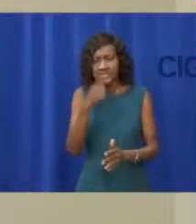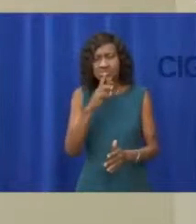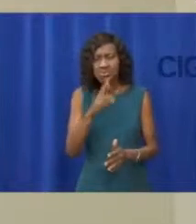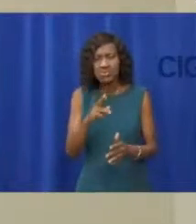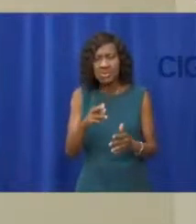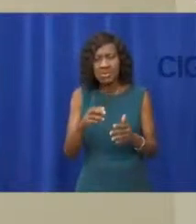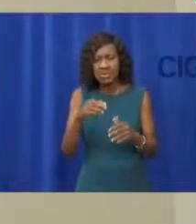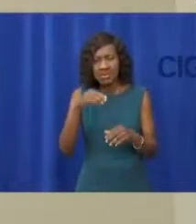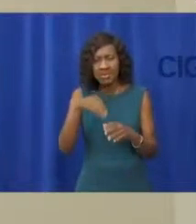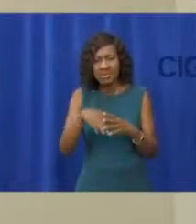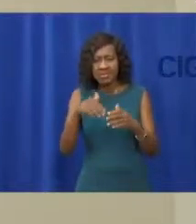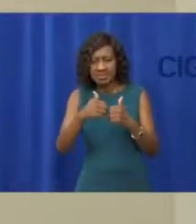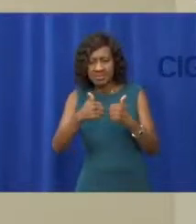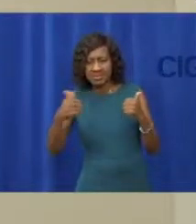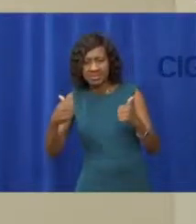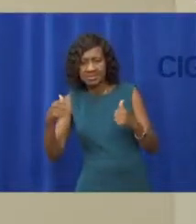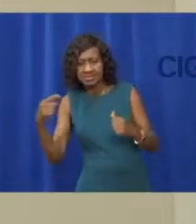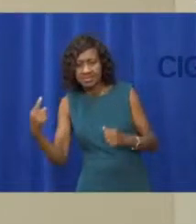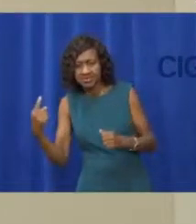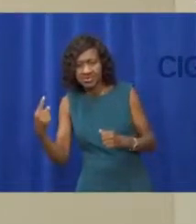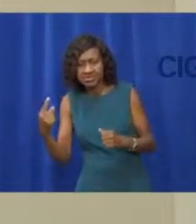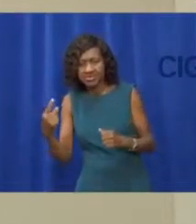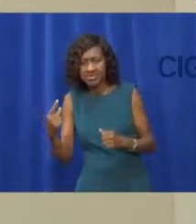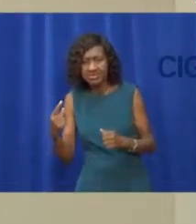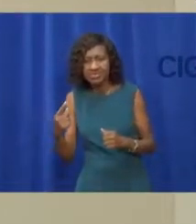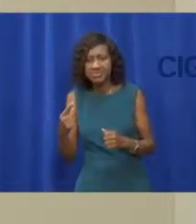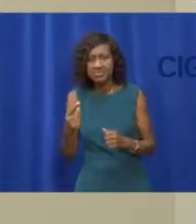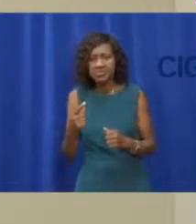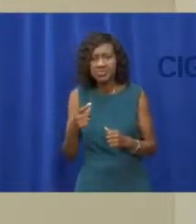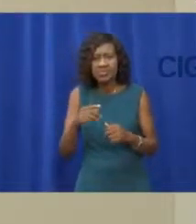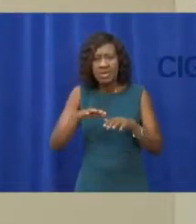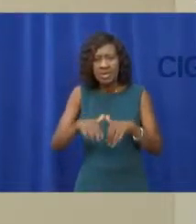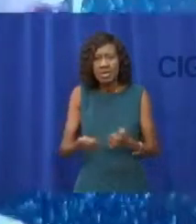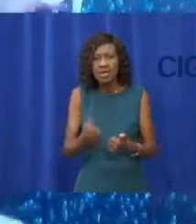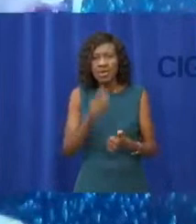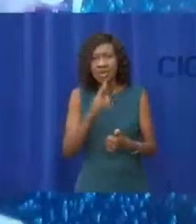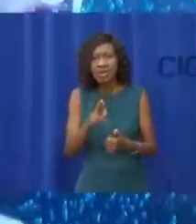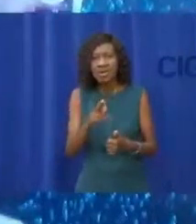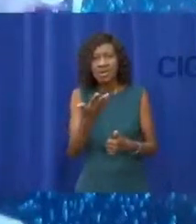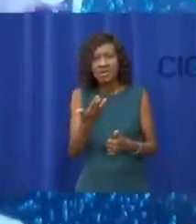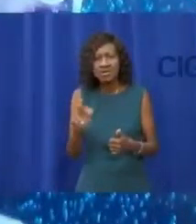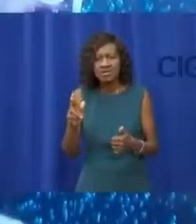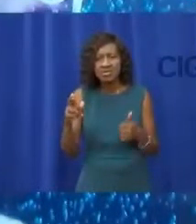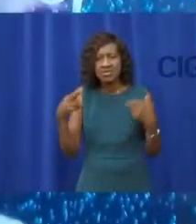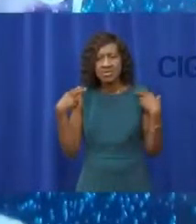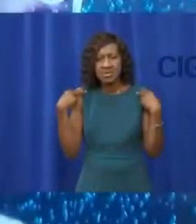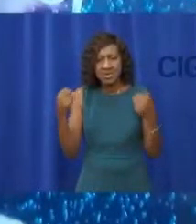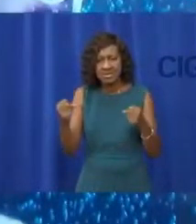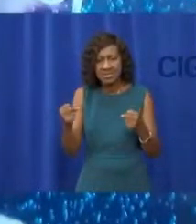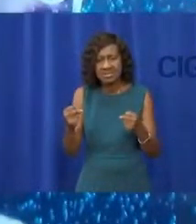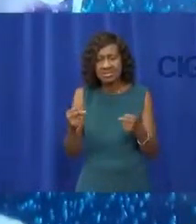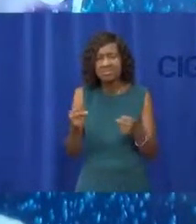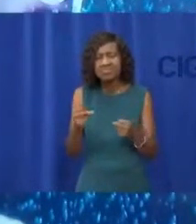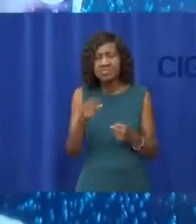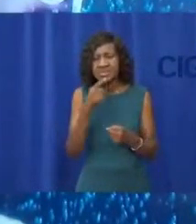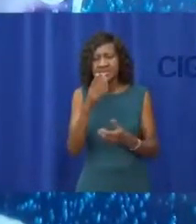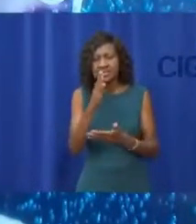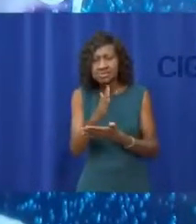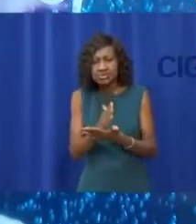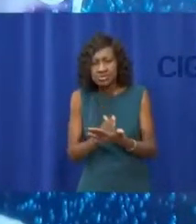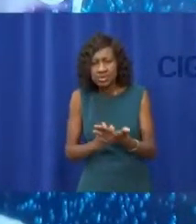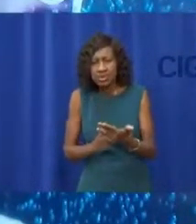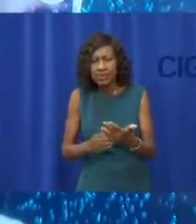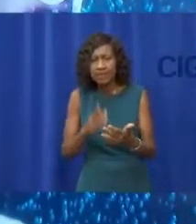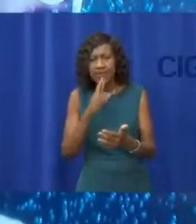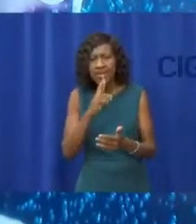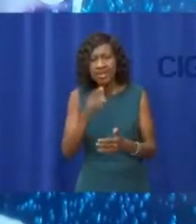Indeed. How are the health of the students, can you say? I know that a few of them have been unwell and have been managed, but I don't believe anybody is